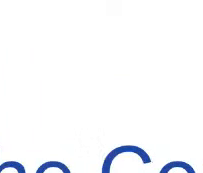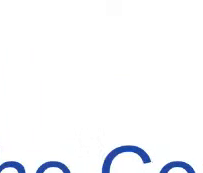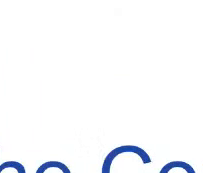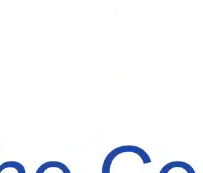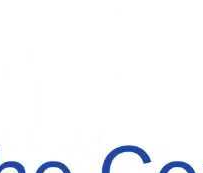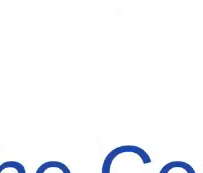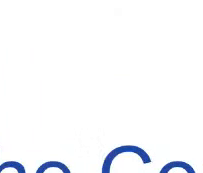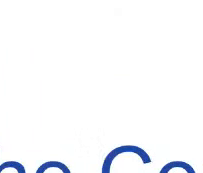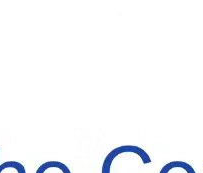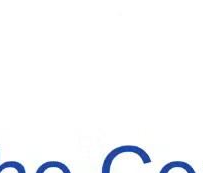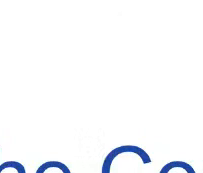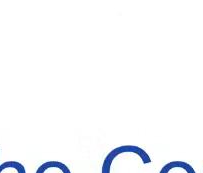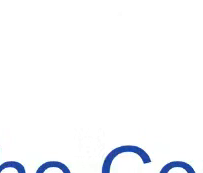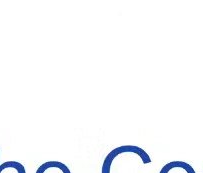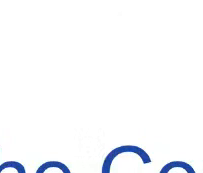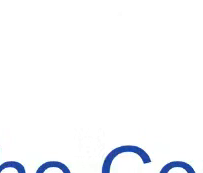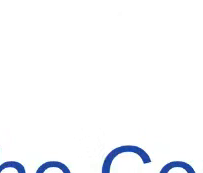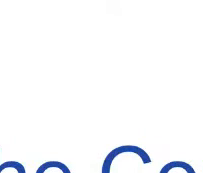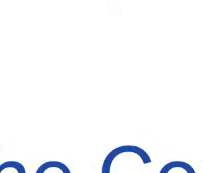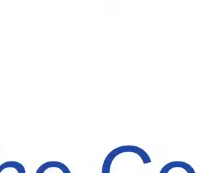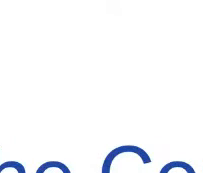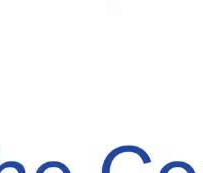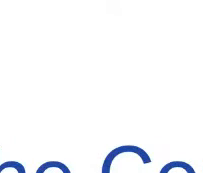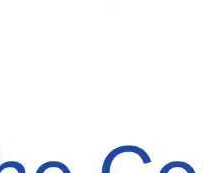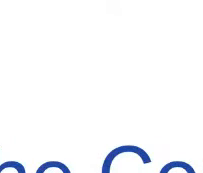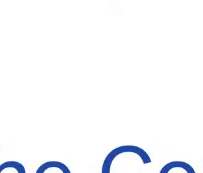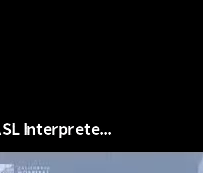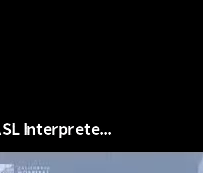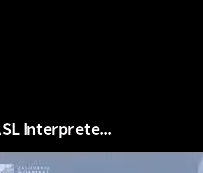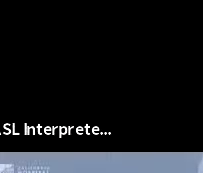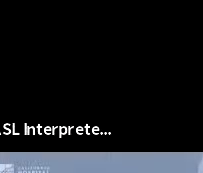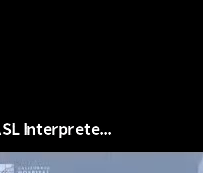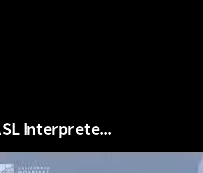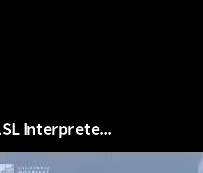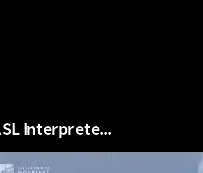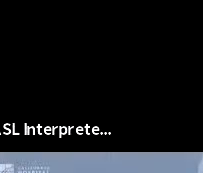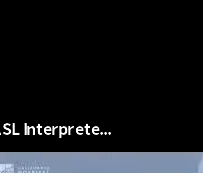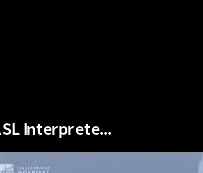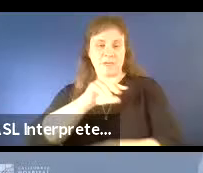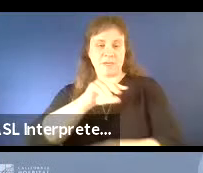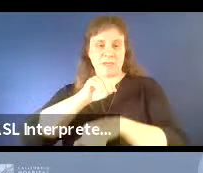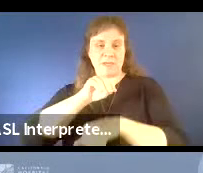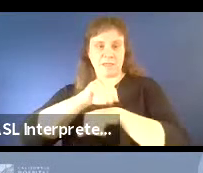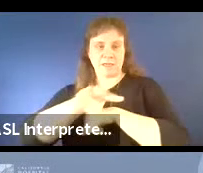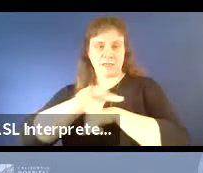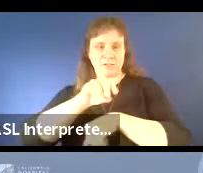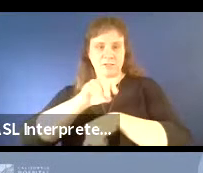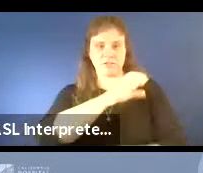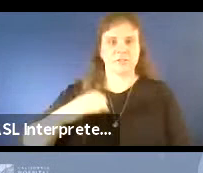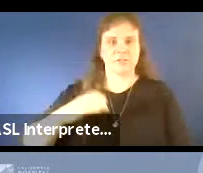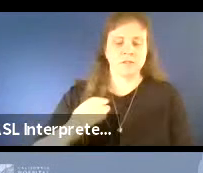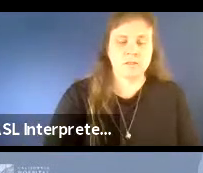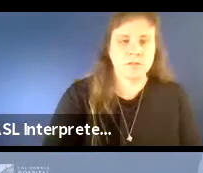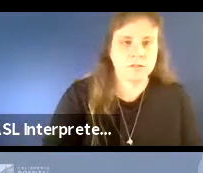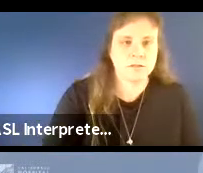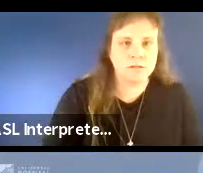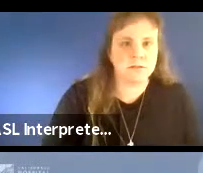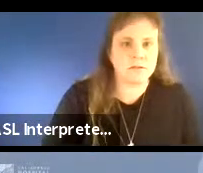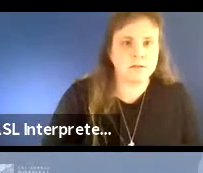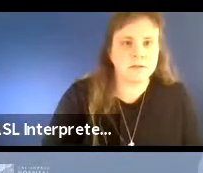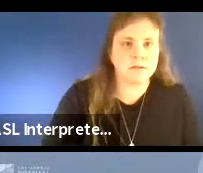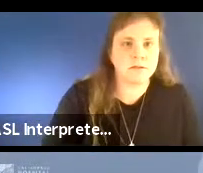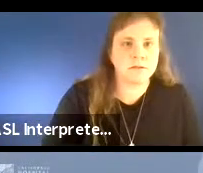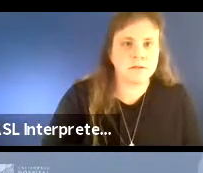Community Vaccine Advisory Committee. And I'm Dr. Nadine Burke-Harris, California Surgeon